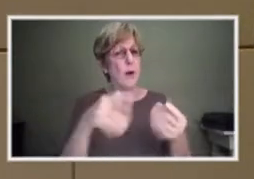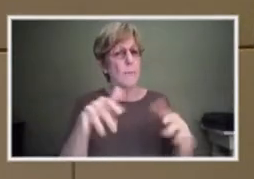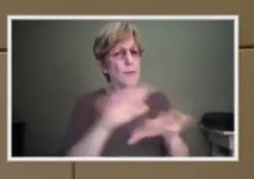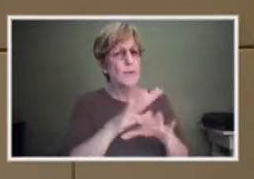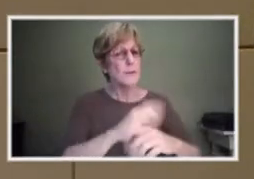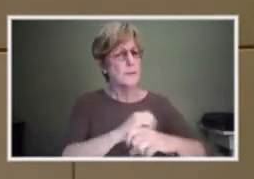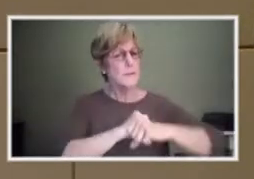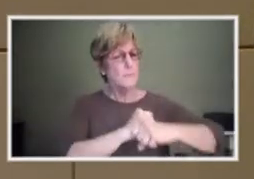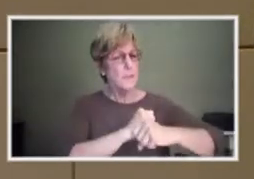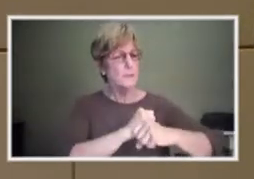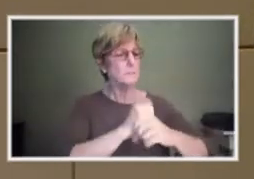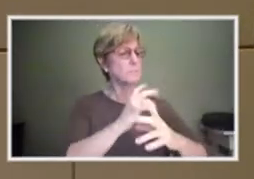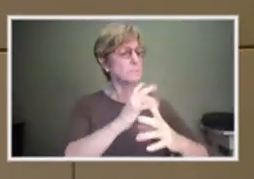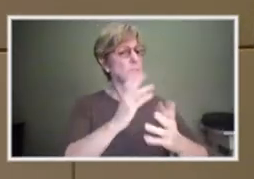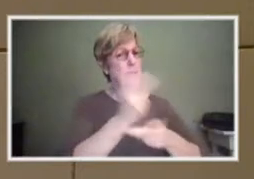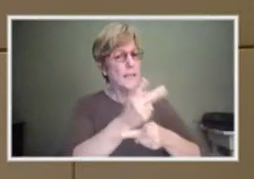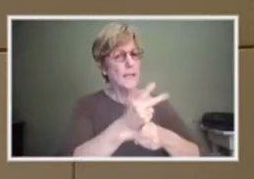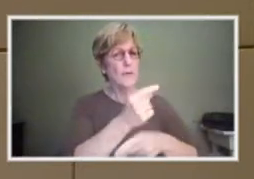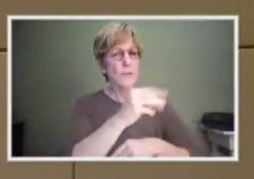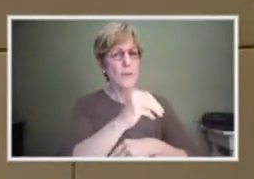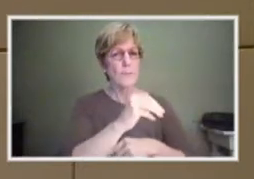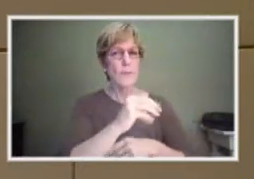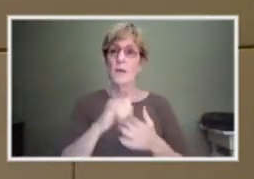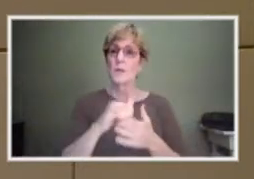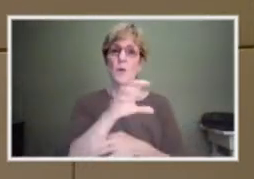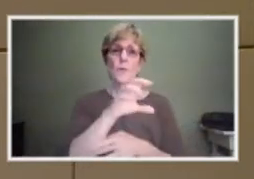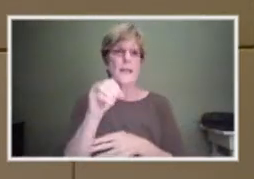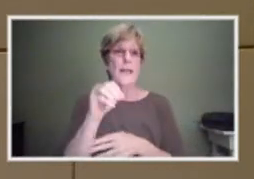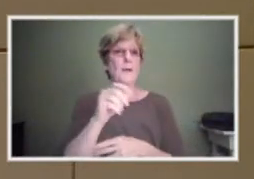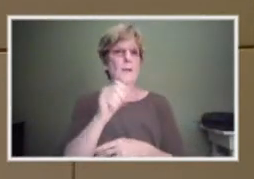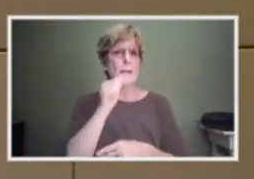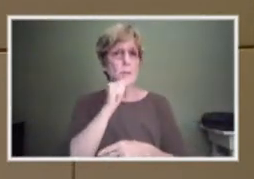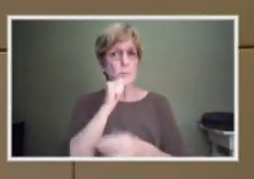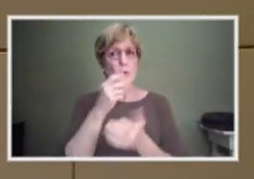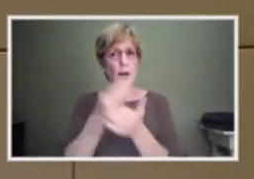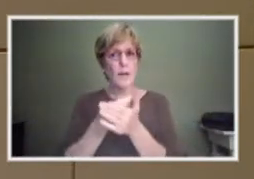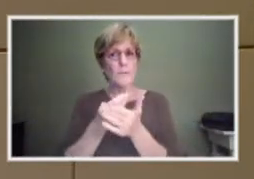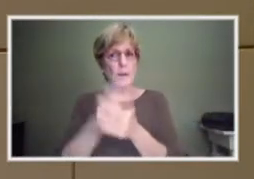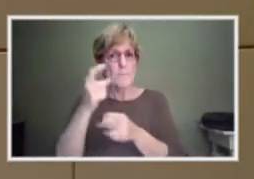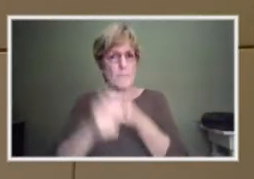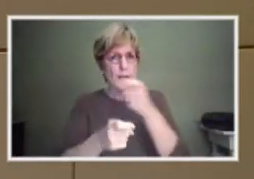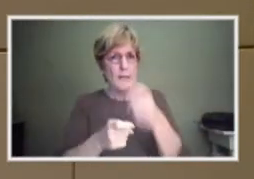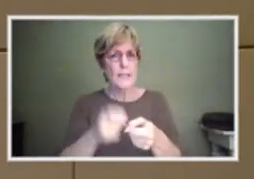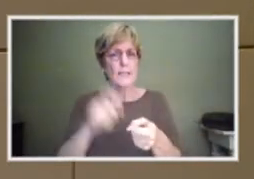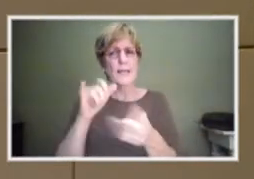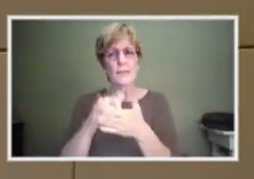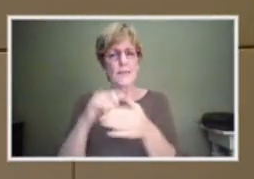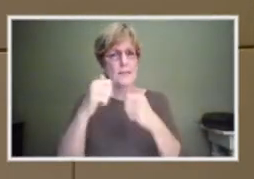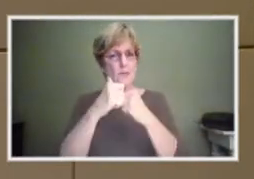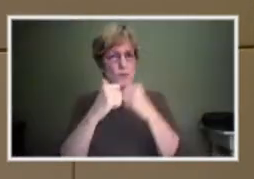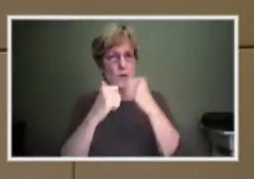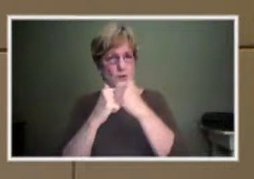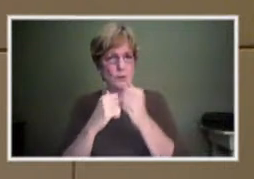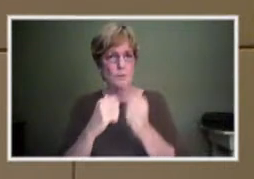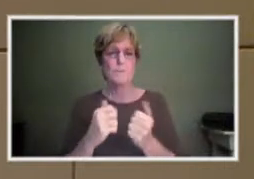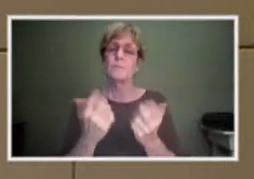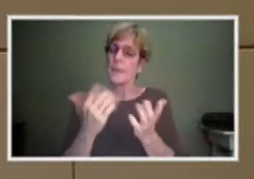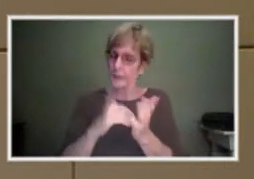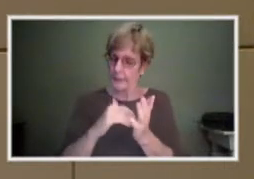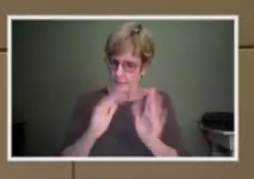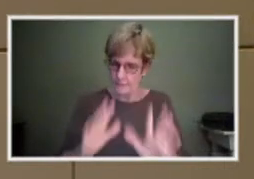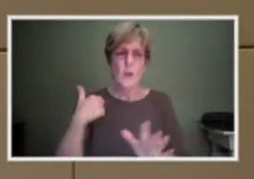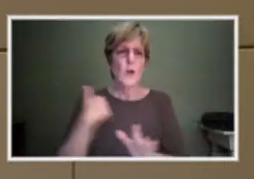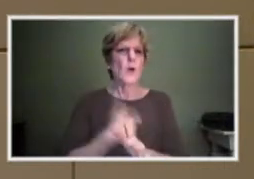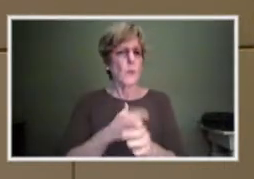the participation of the county and the private funders in this structure that we have. Again, we will keep working on